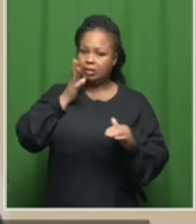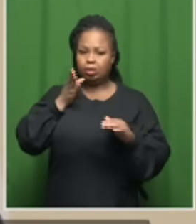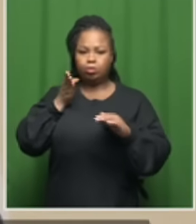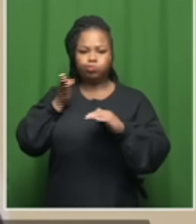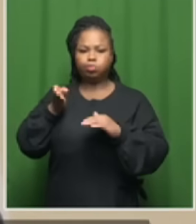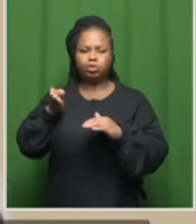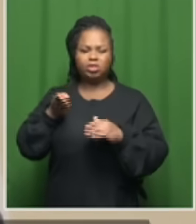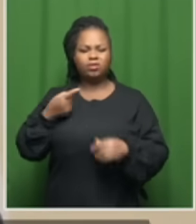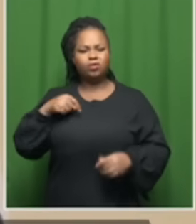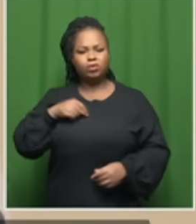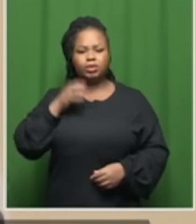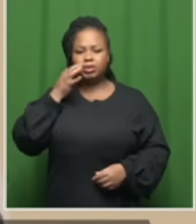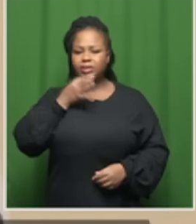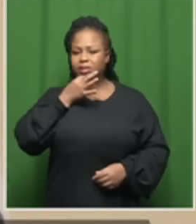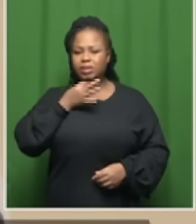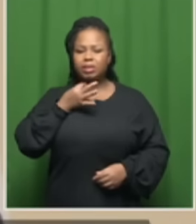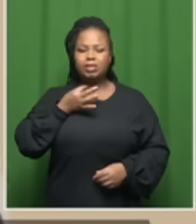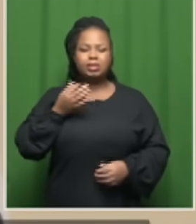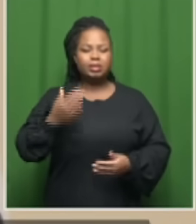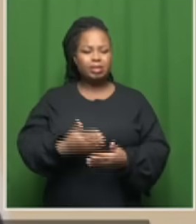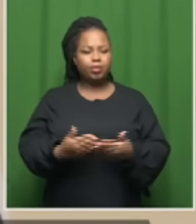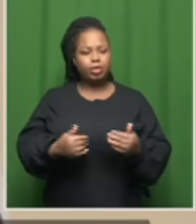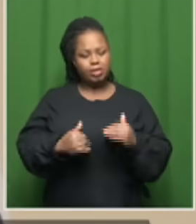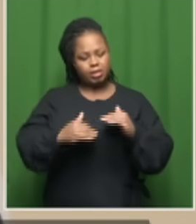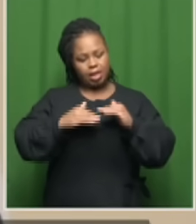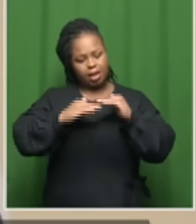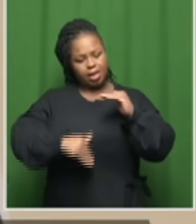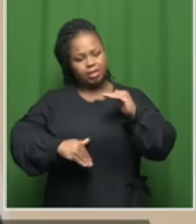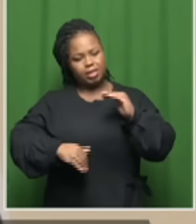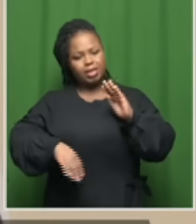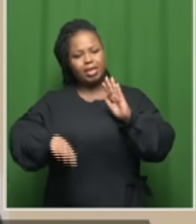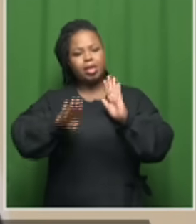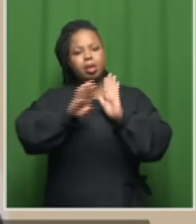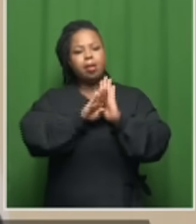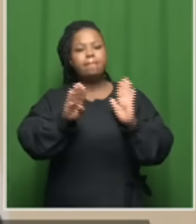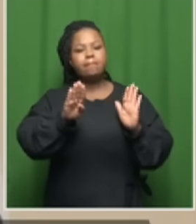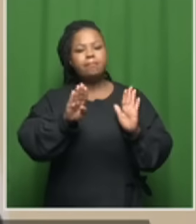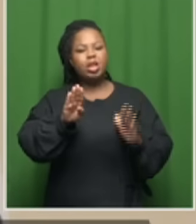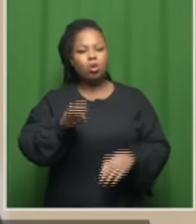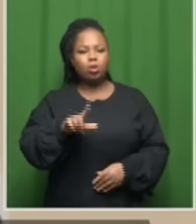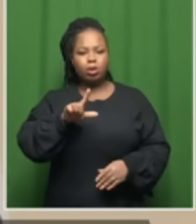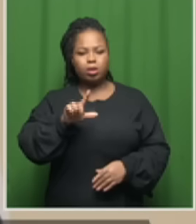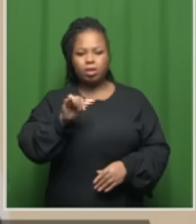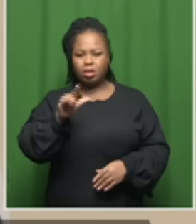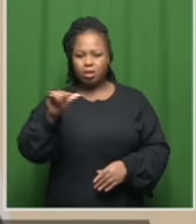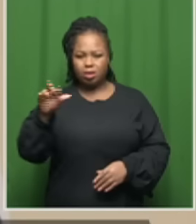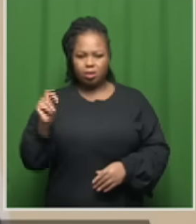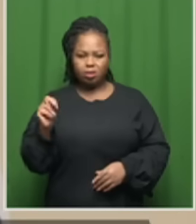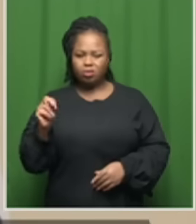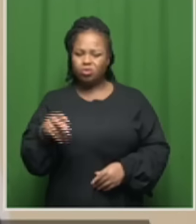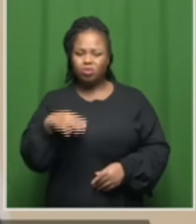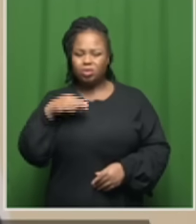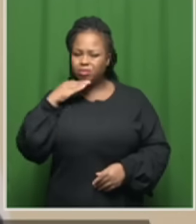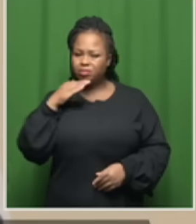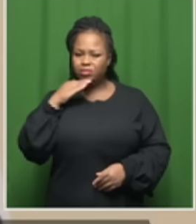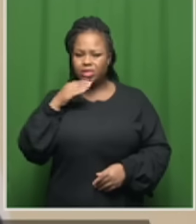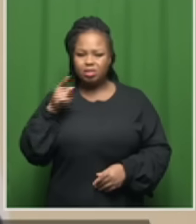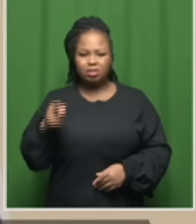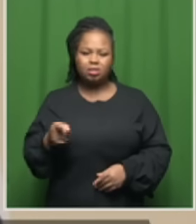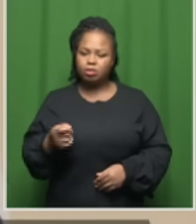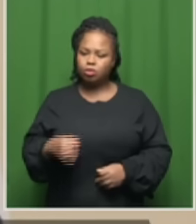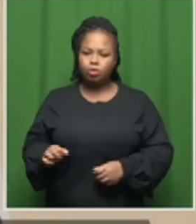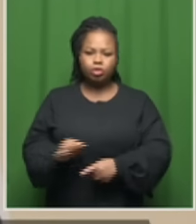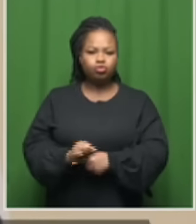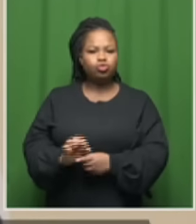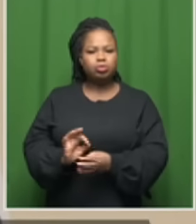is below a billionth, in other words, it's so negligible that even our treatment system has